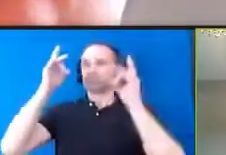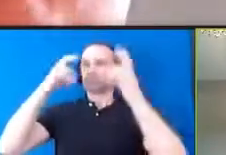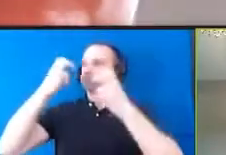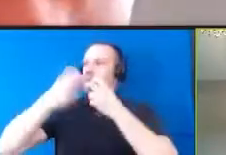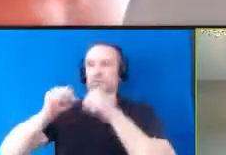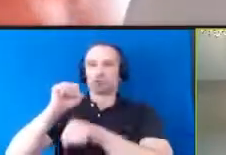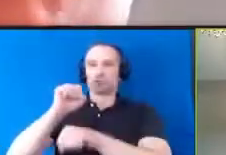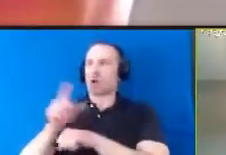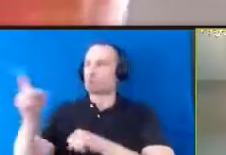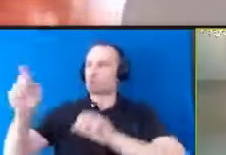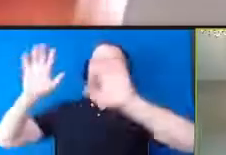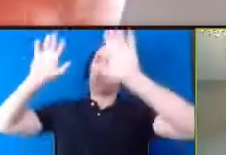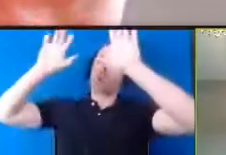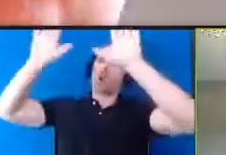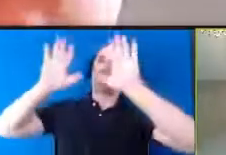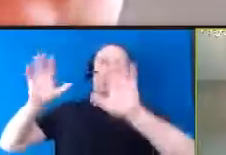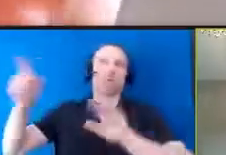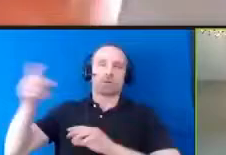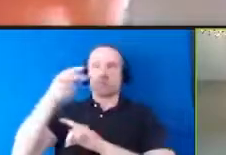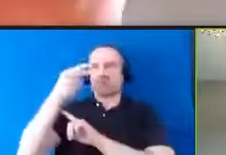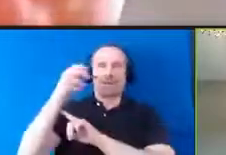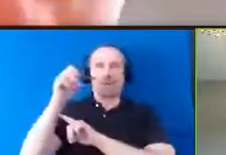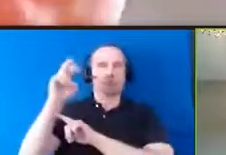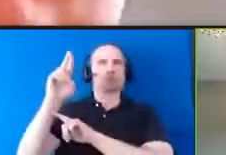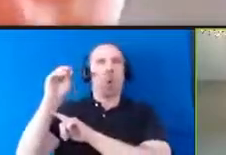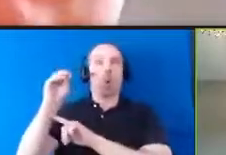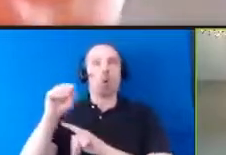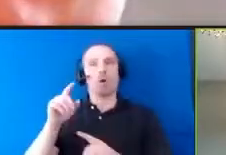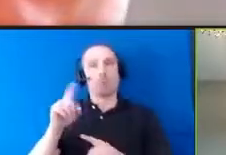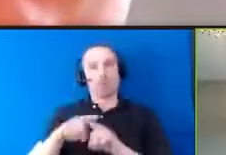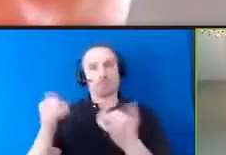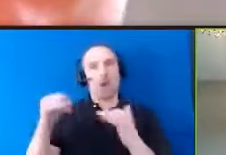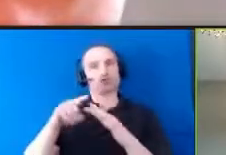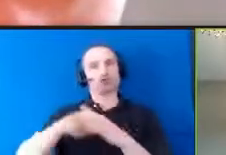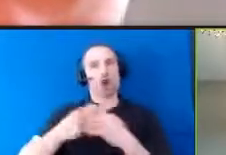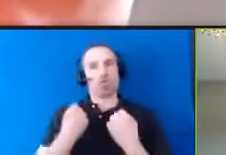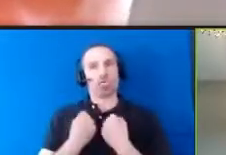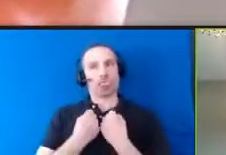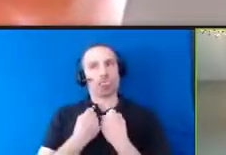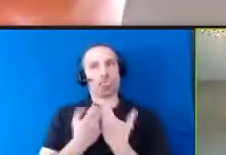need to do, but I'm just praying we don't have to go through that again.